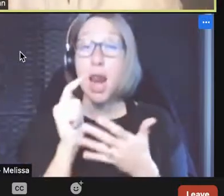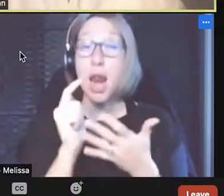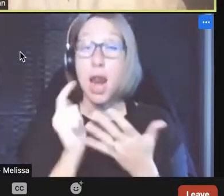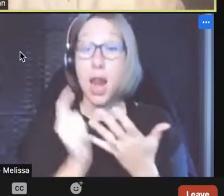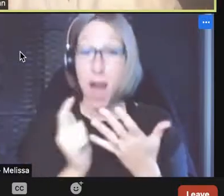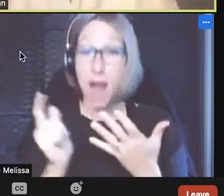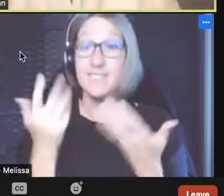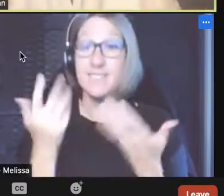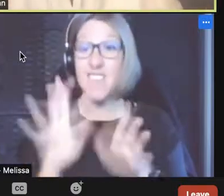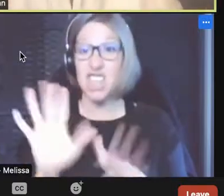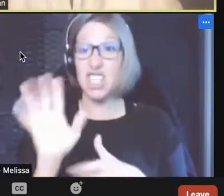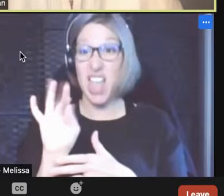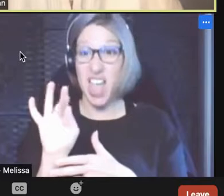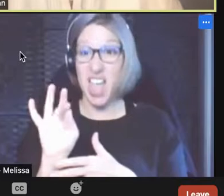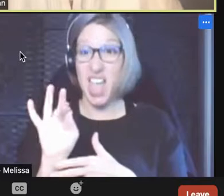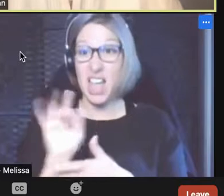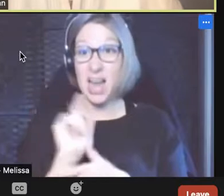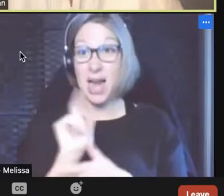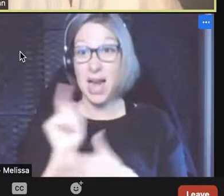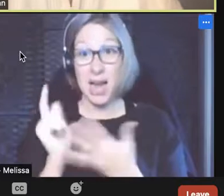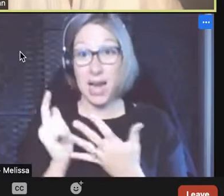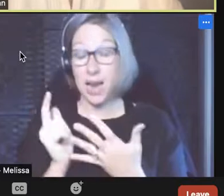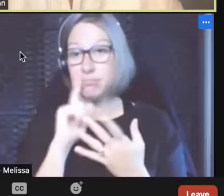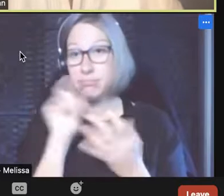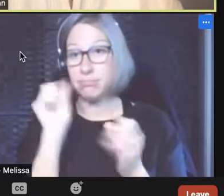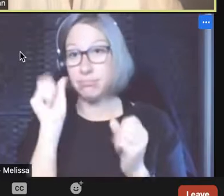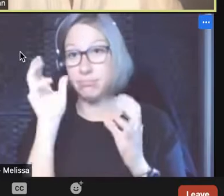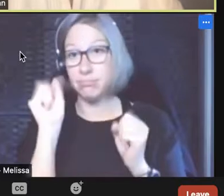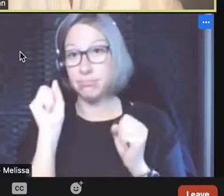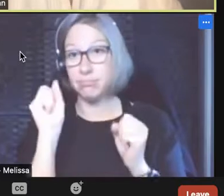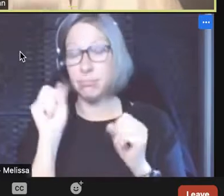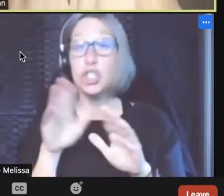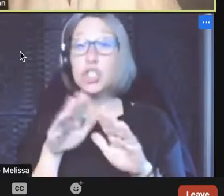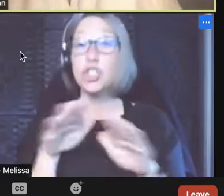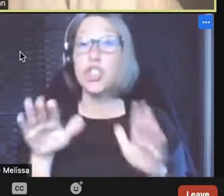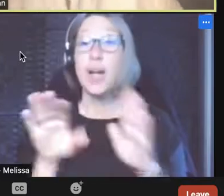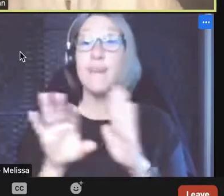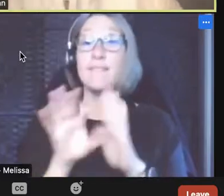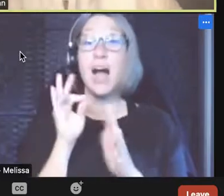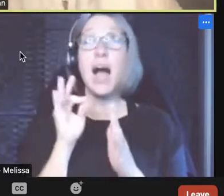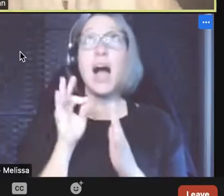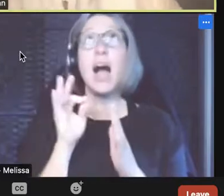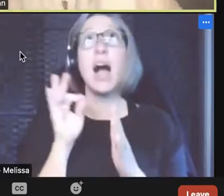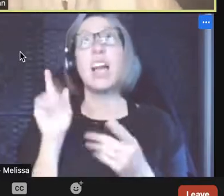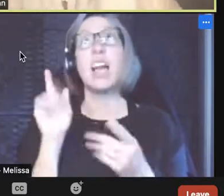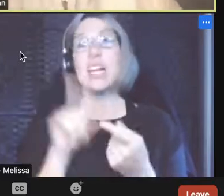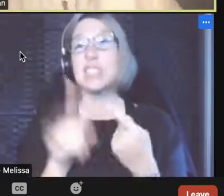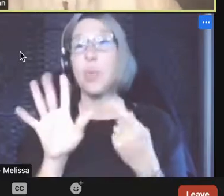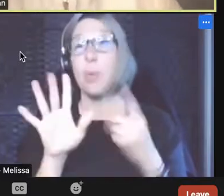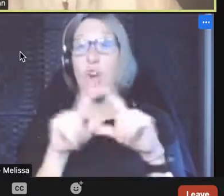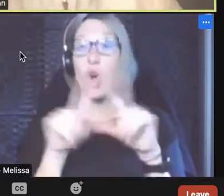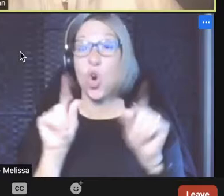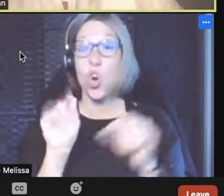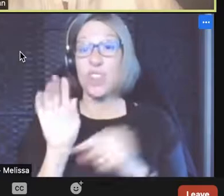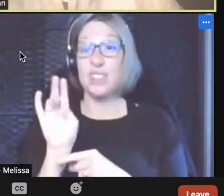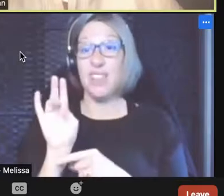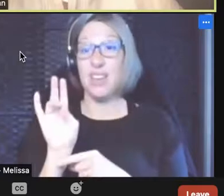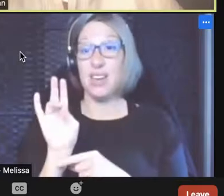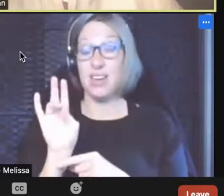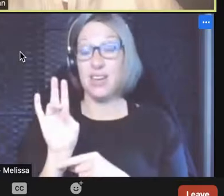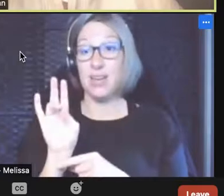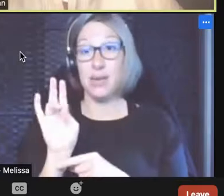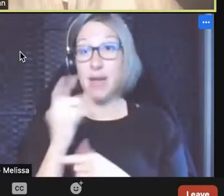this. And it turned out, shockingly, the child could find it all the way through about card 7. I would never have known that